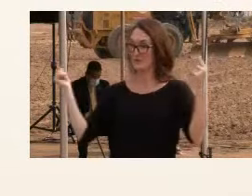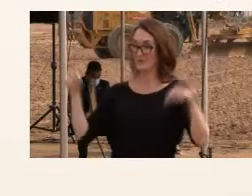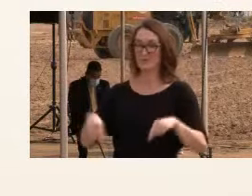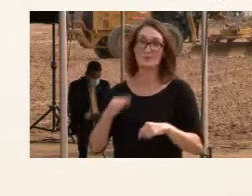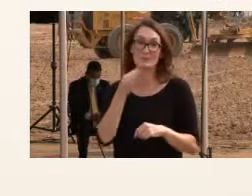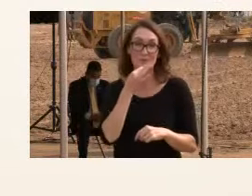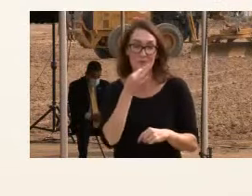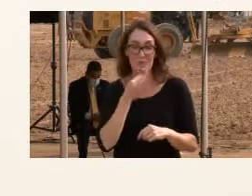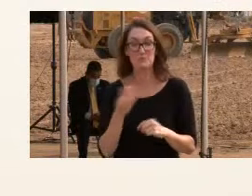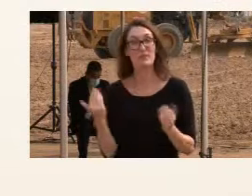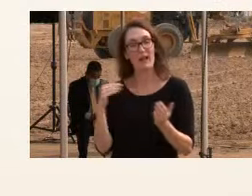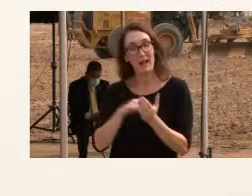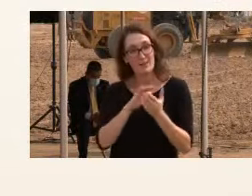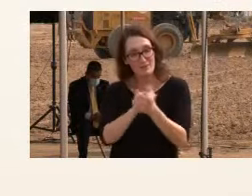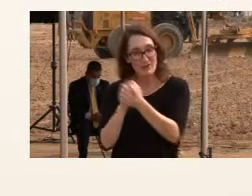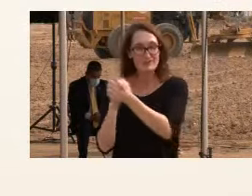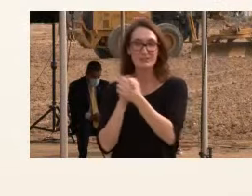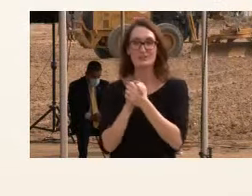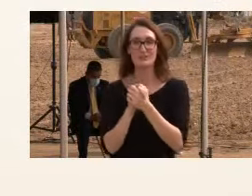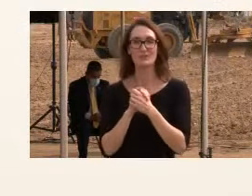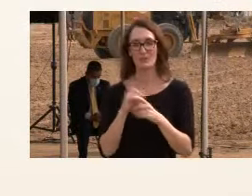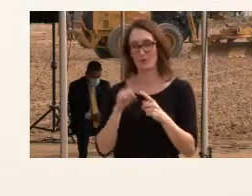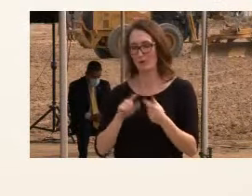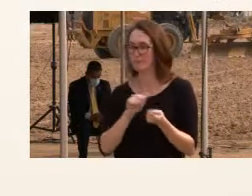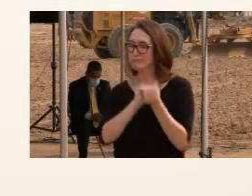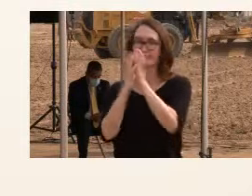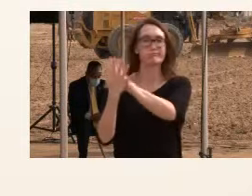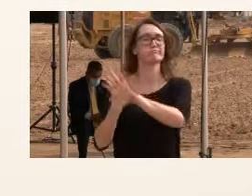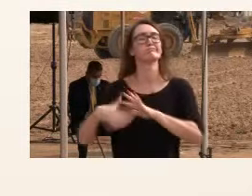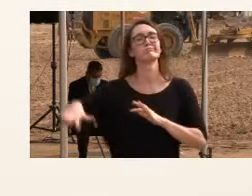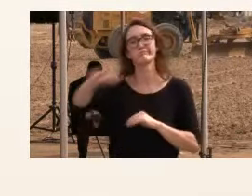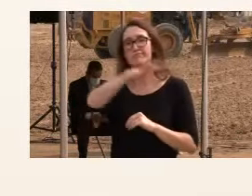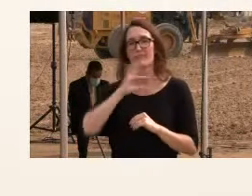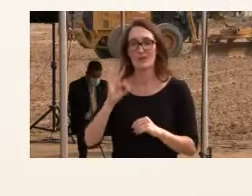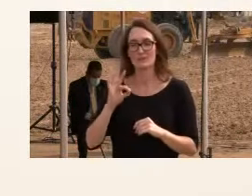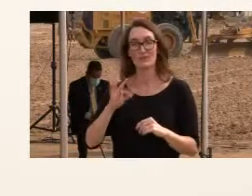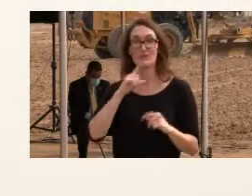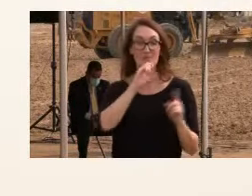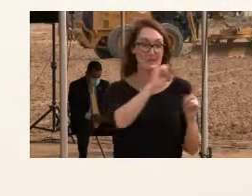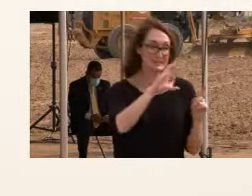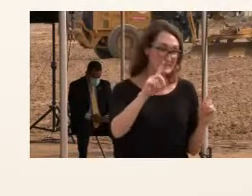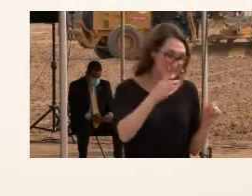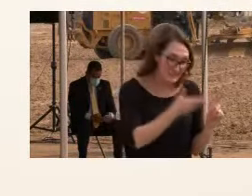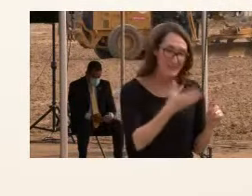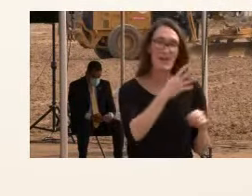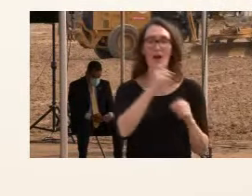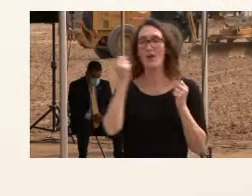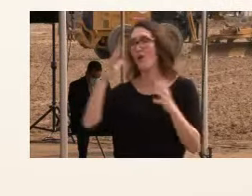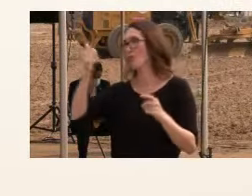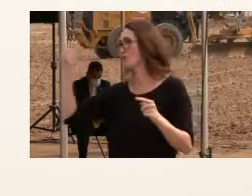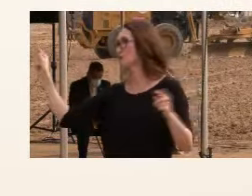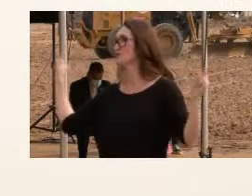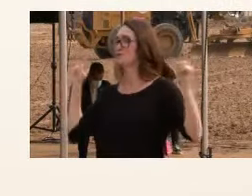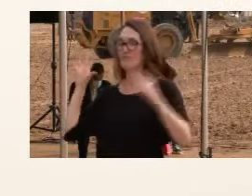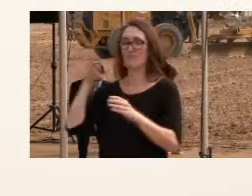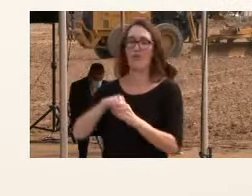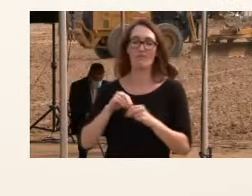future. Again, congratulations to Transform Fresno, the State Center Community College District, and many others involved in the